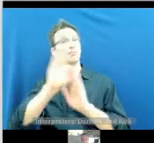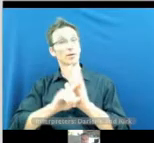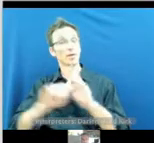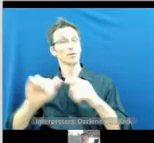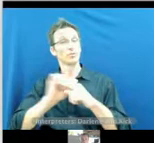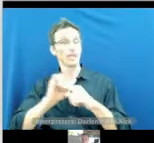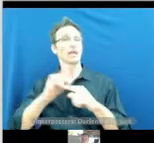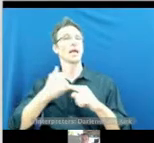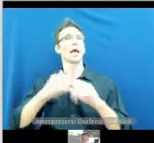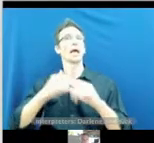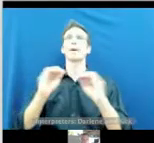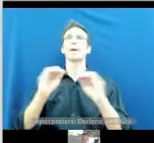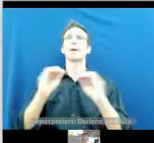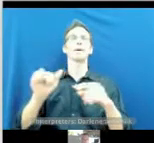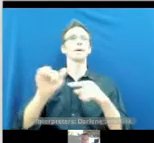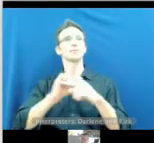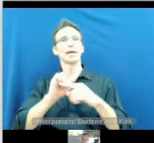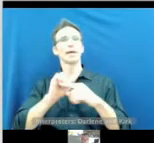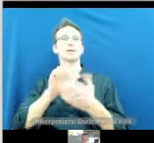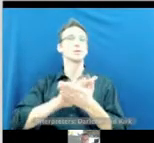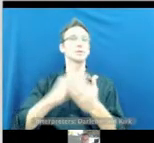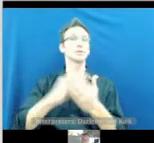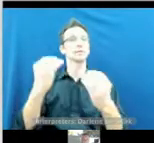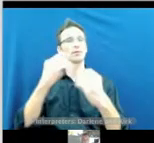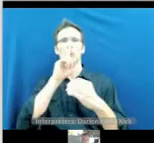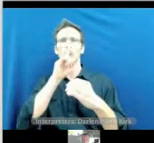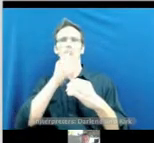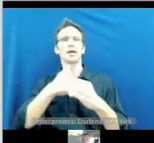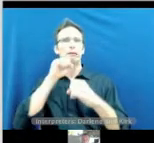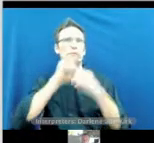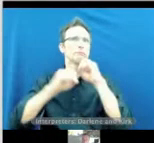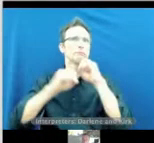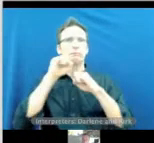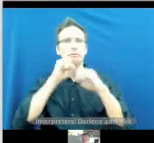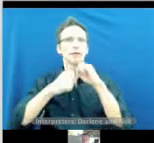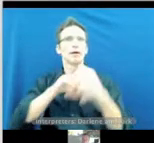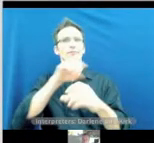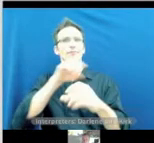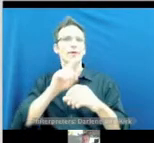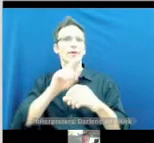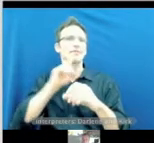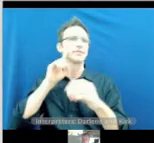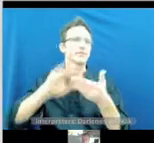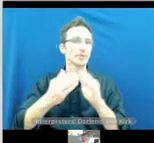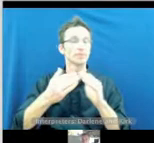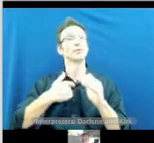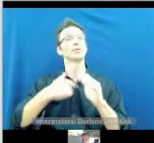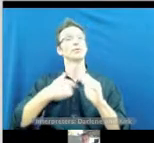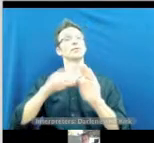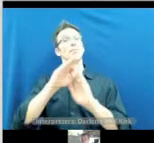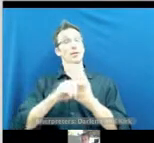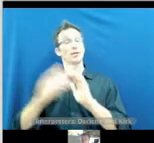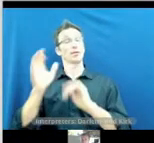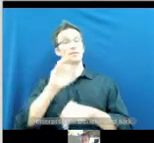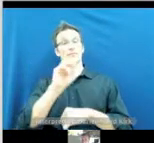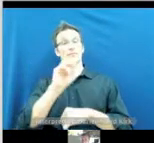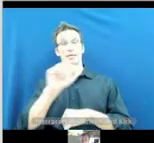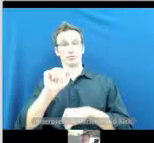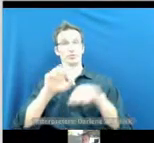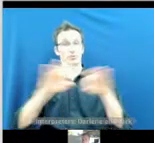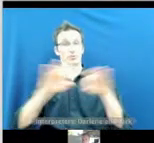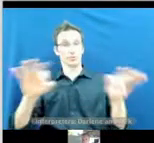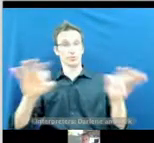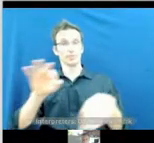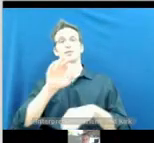because I was fortunate to learn from the community. My background, I have a master's degree in rehabilitation counseling for the deaf from